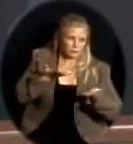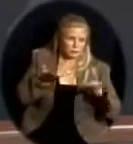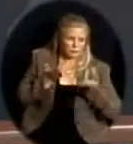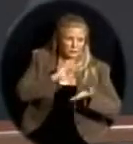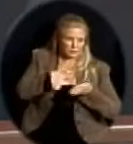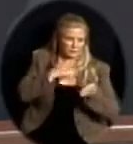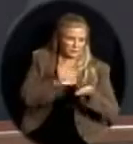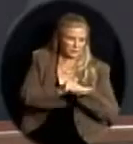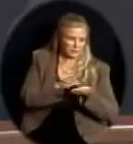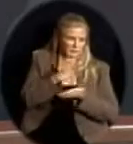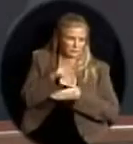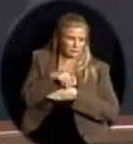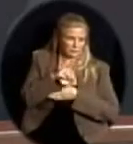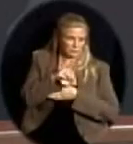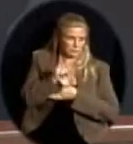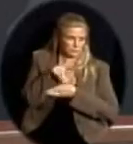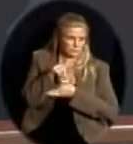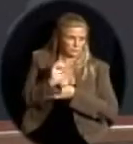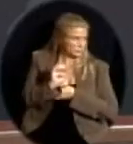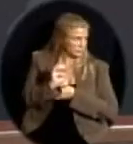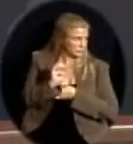Jim Houghton is going to present this item to us.